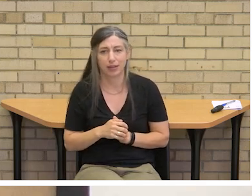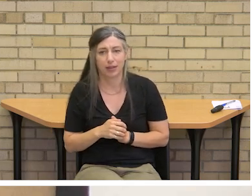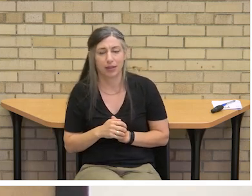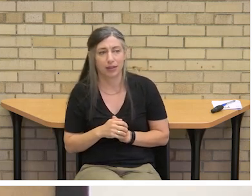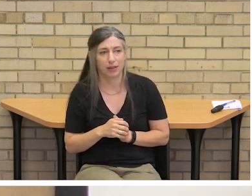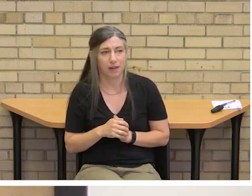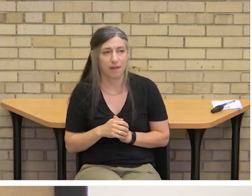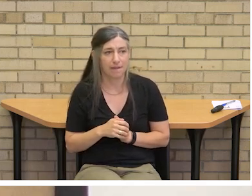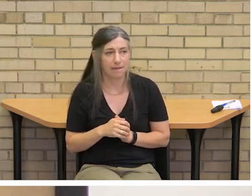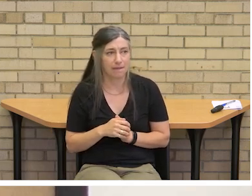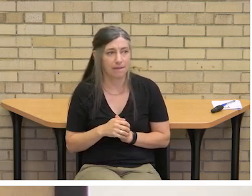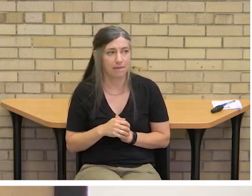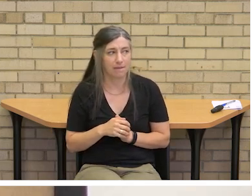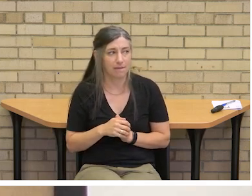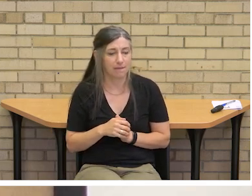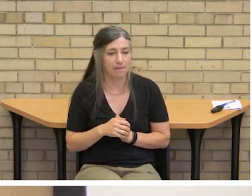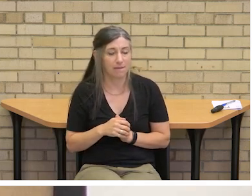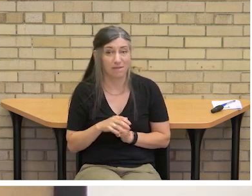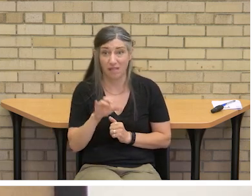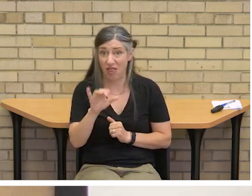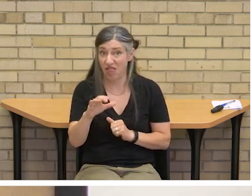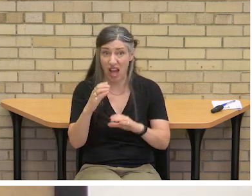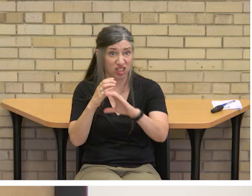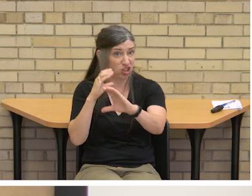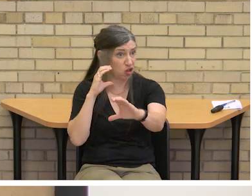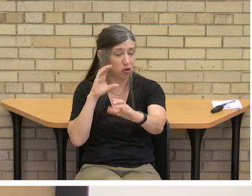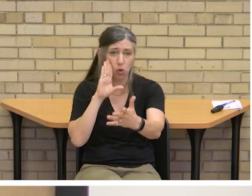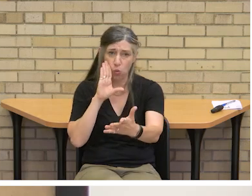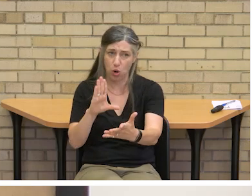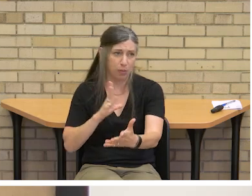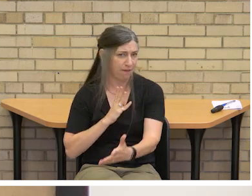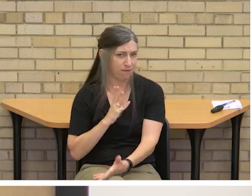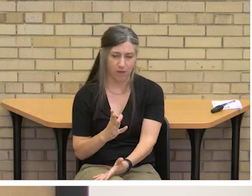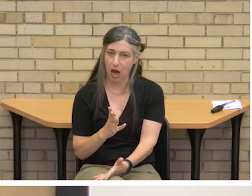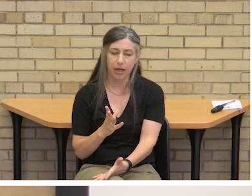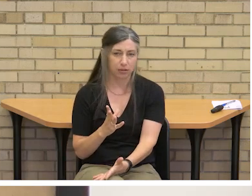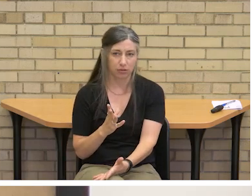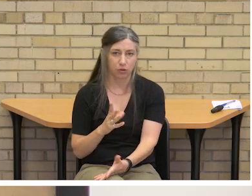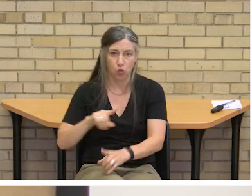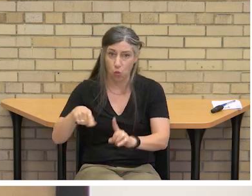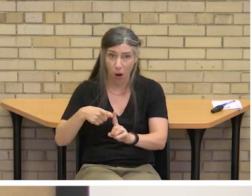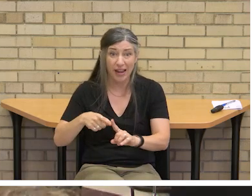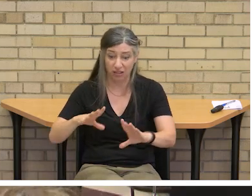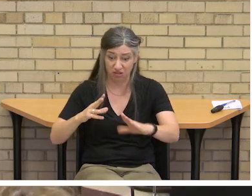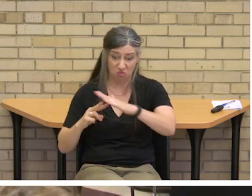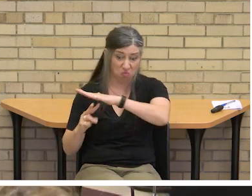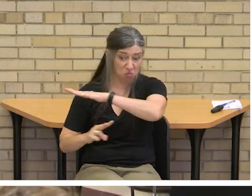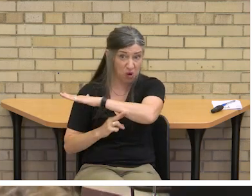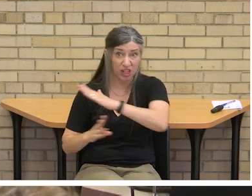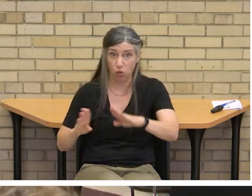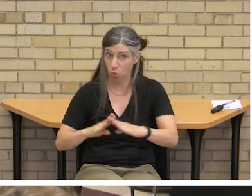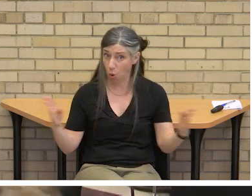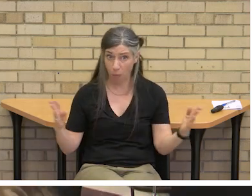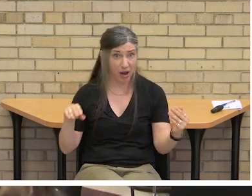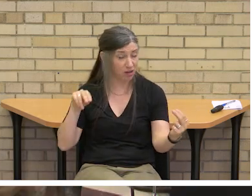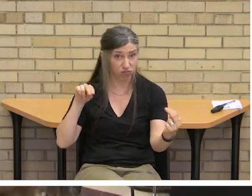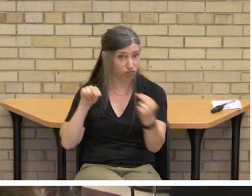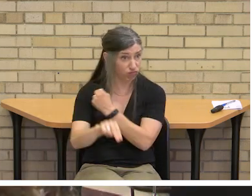we have. That tunnel will be in good condition when the bridge reopens.